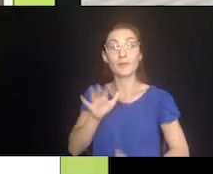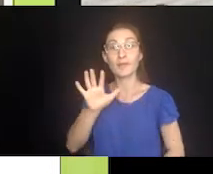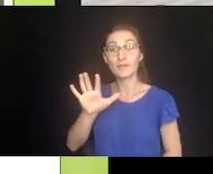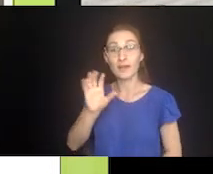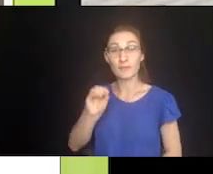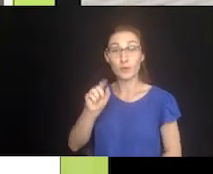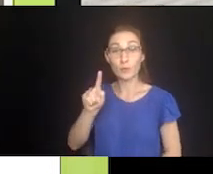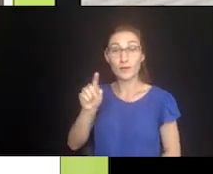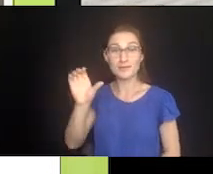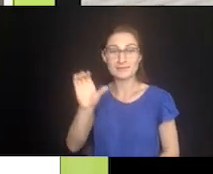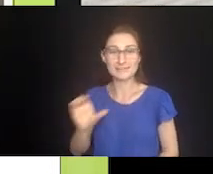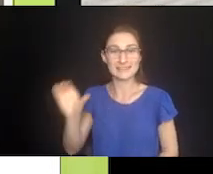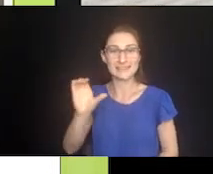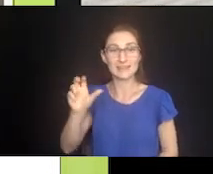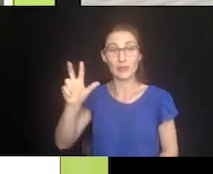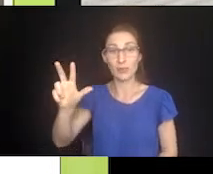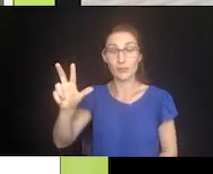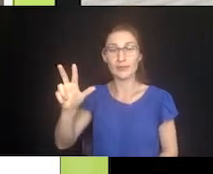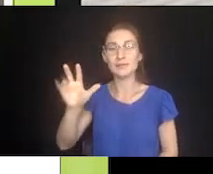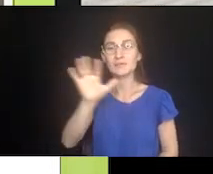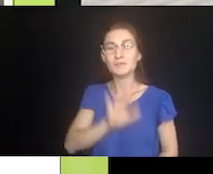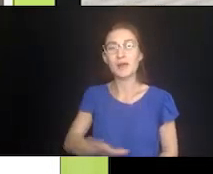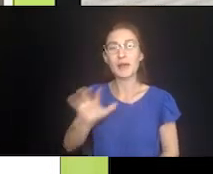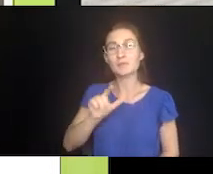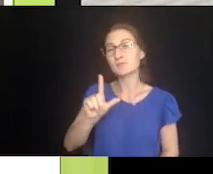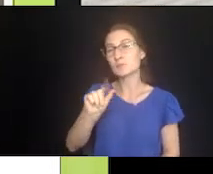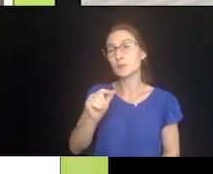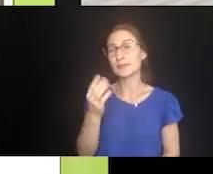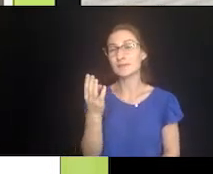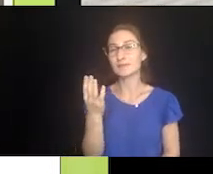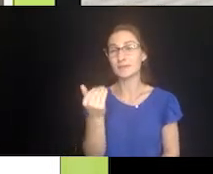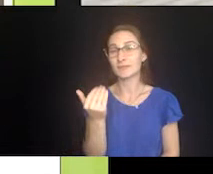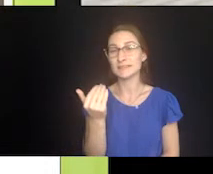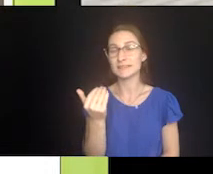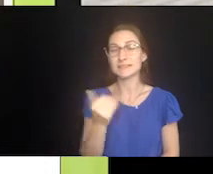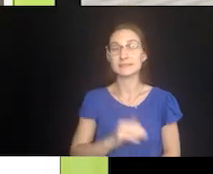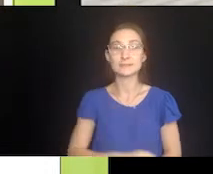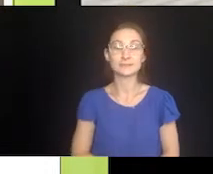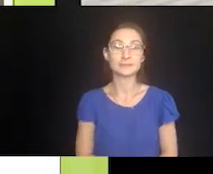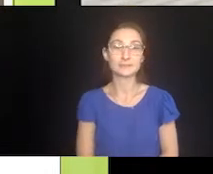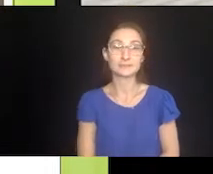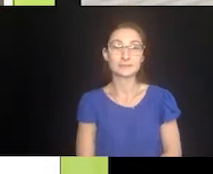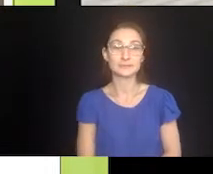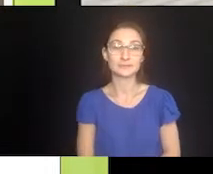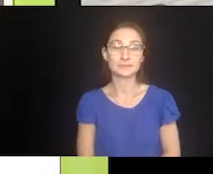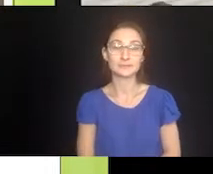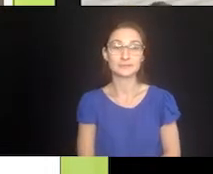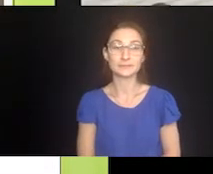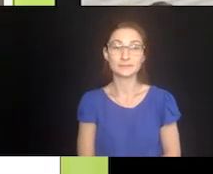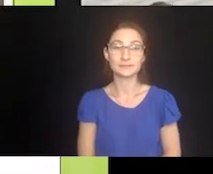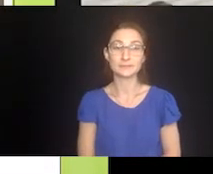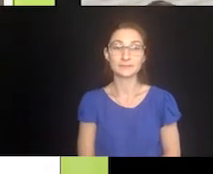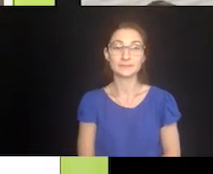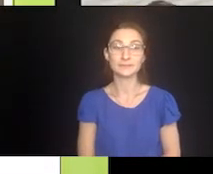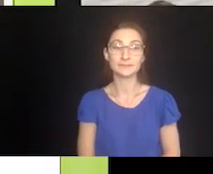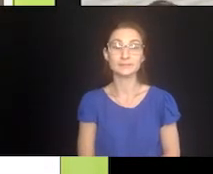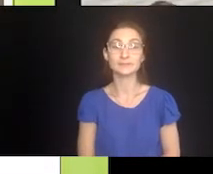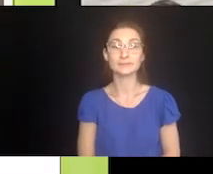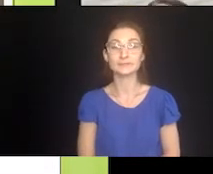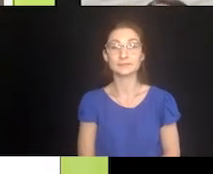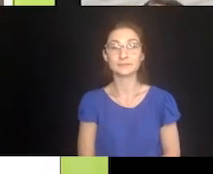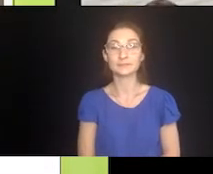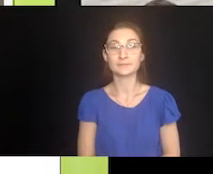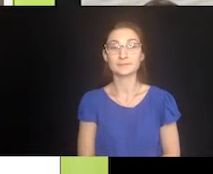a 501c3 about 11 years ago in 2015. Next slide, please.